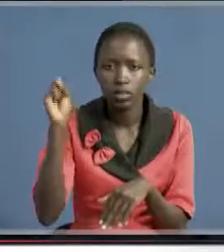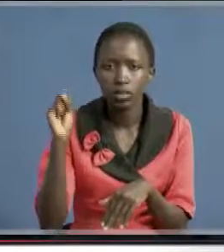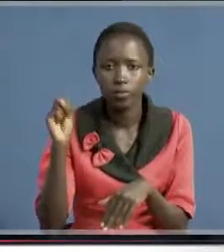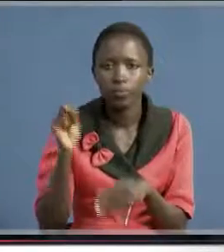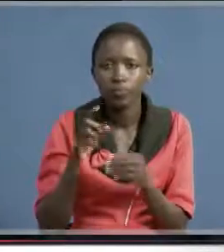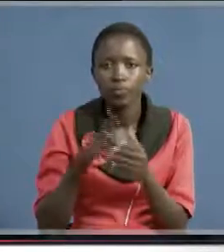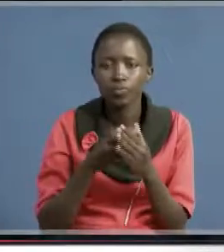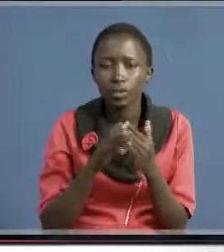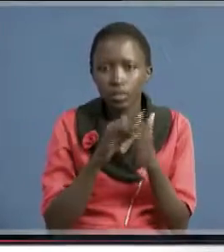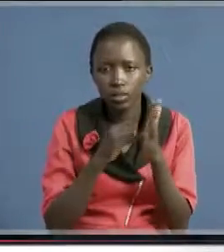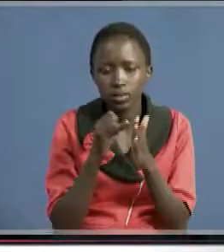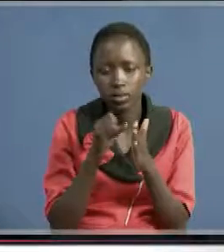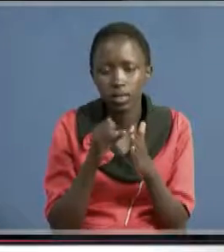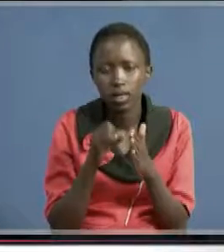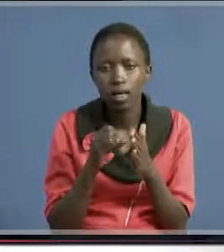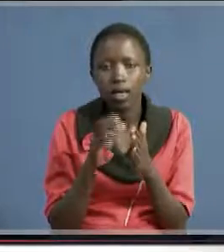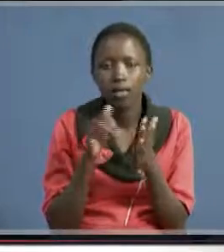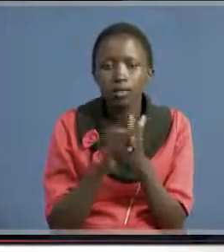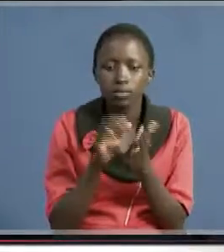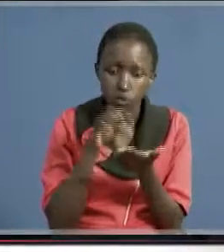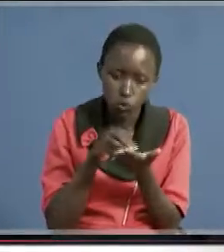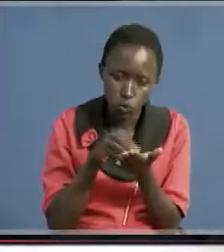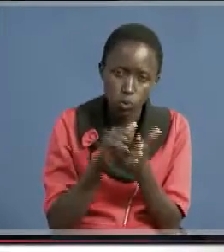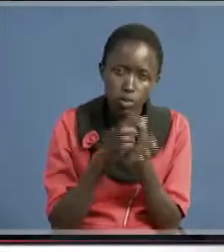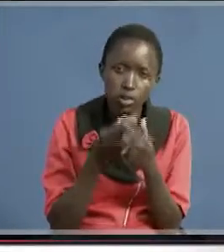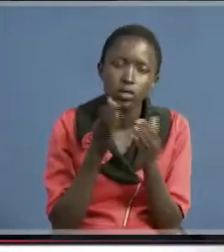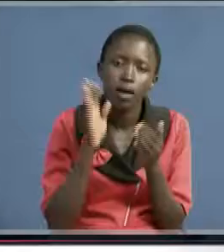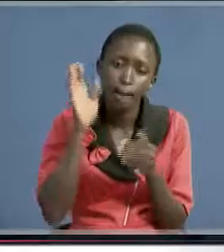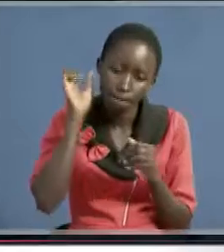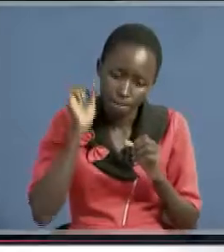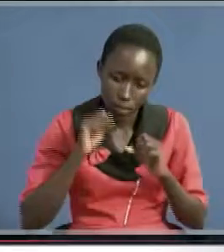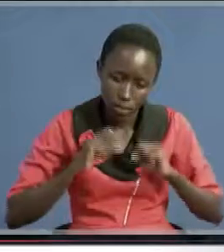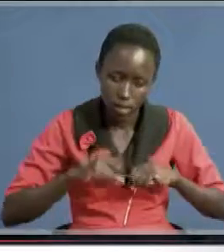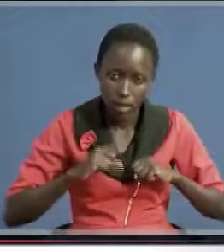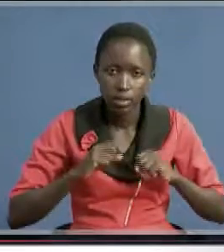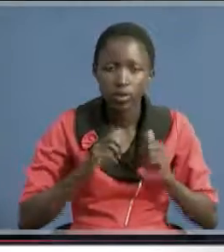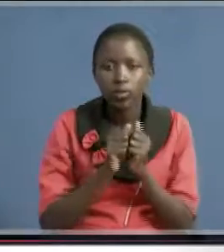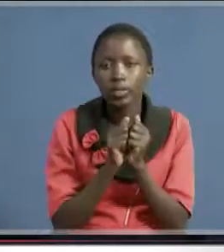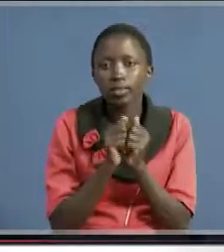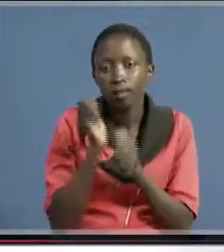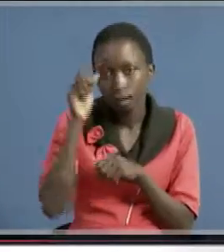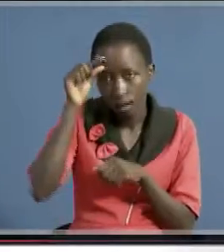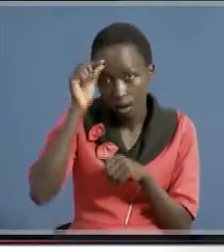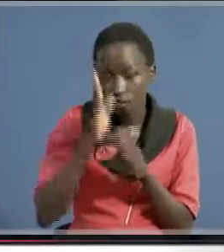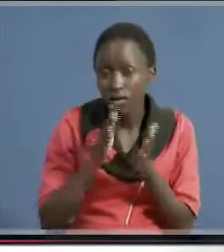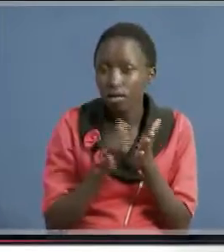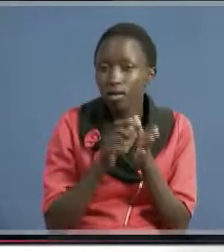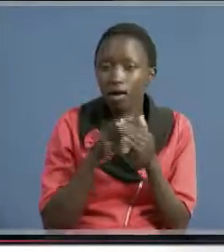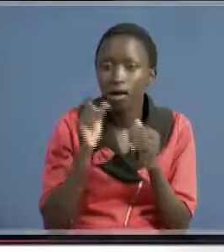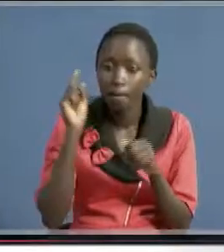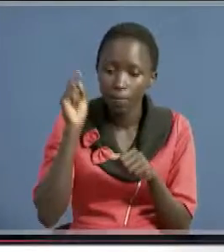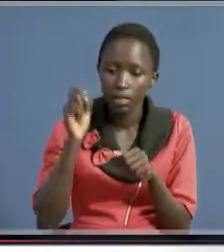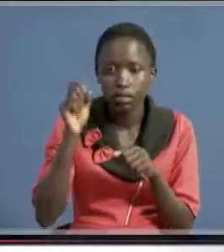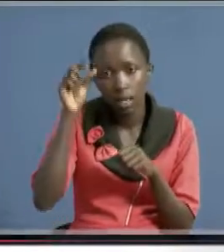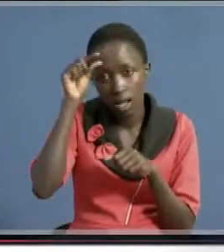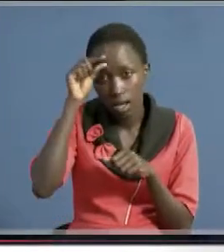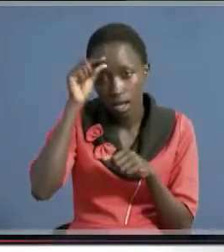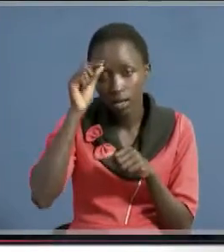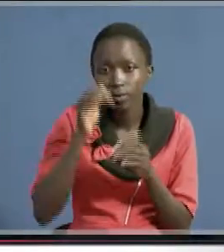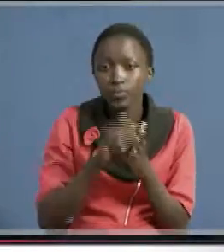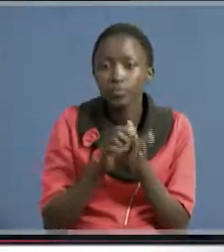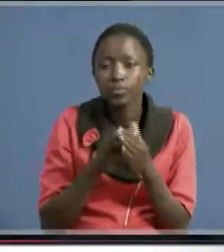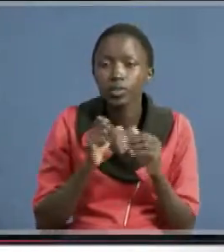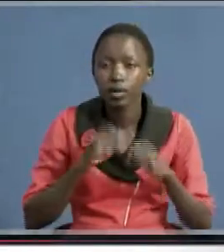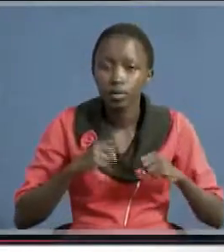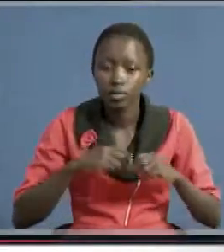industry. And those are issues that we want to agree, even with the governor. And sometimes you have to agree. And we